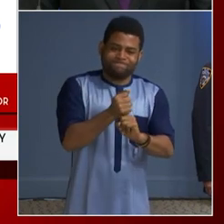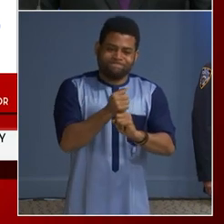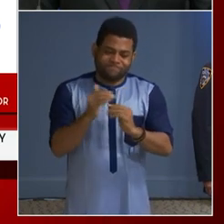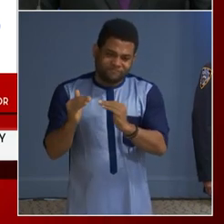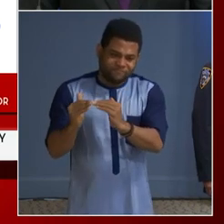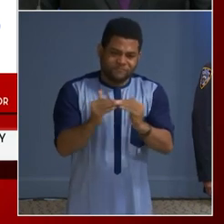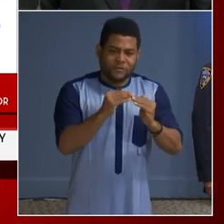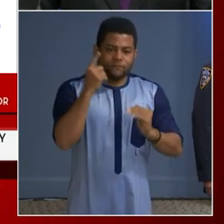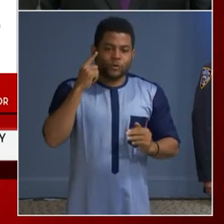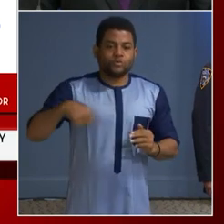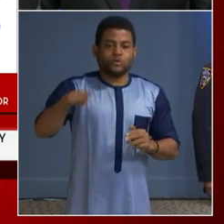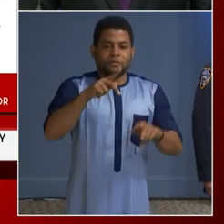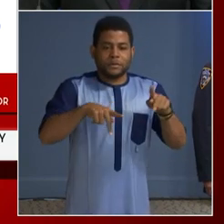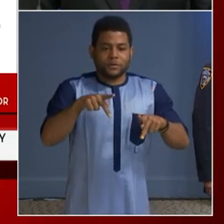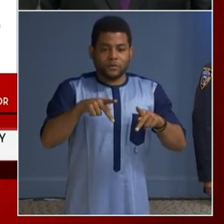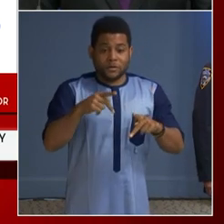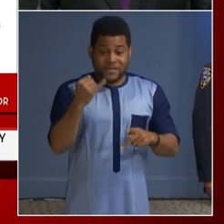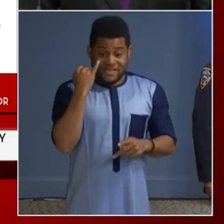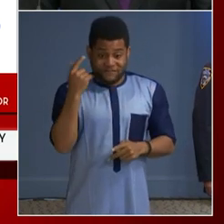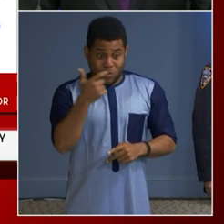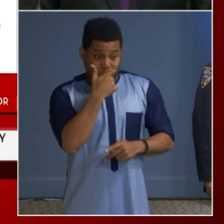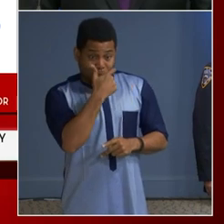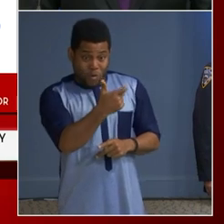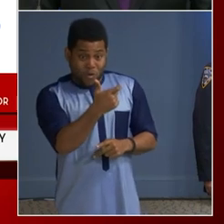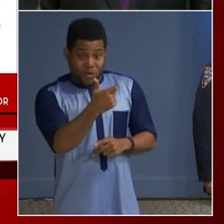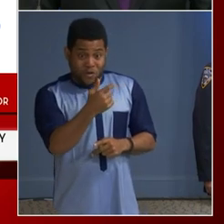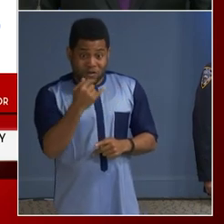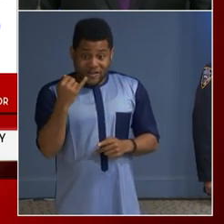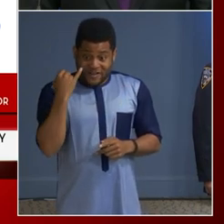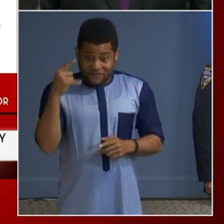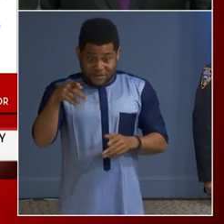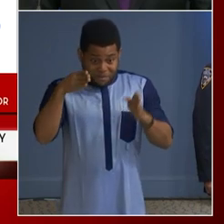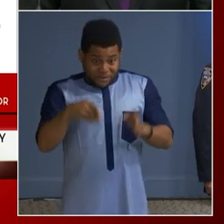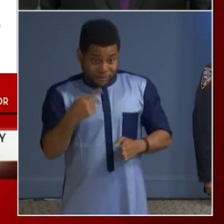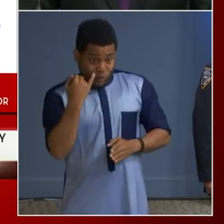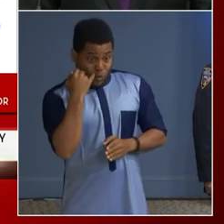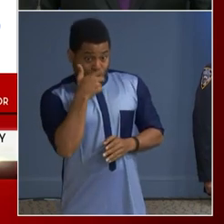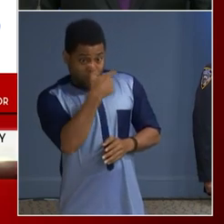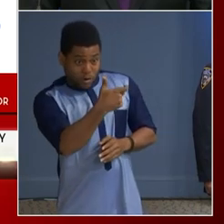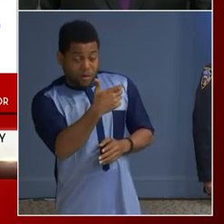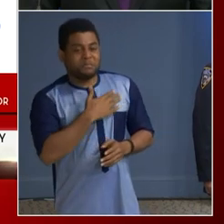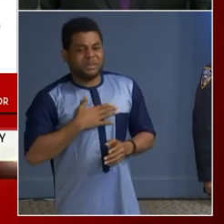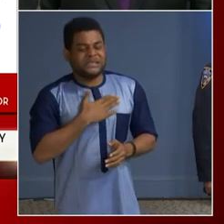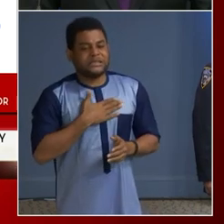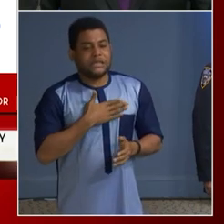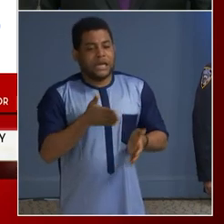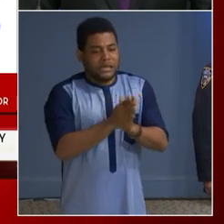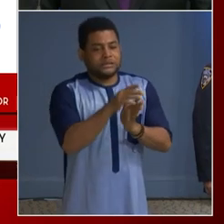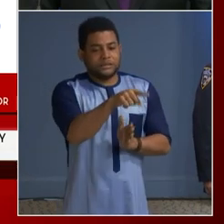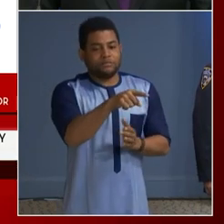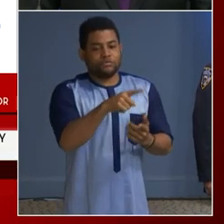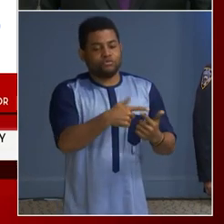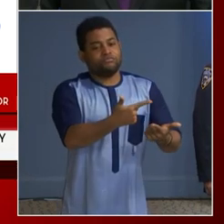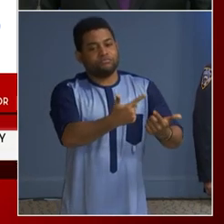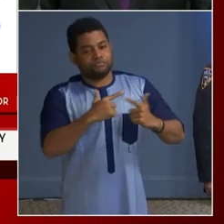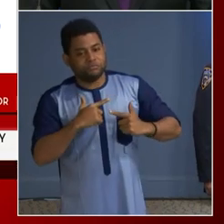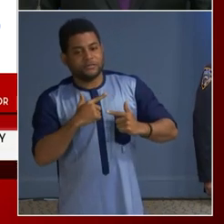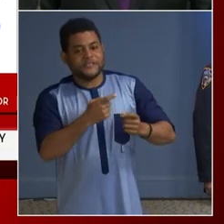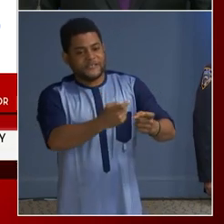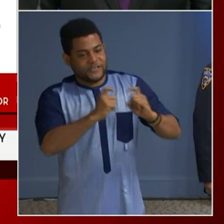he's watching, we're telling him to turn himself in. This is